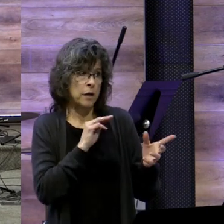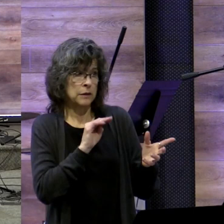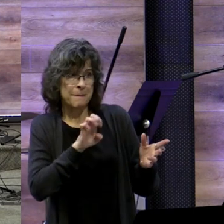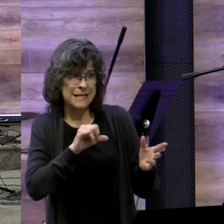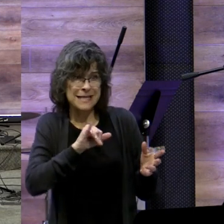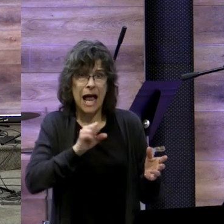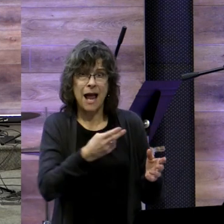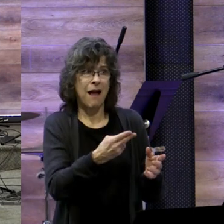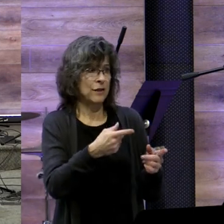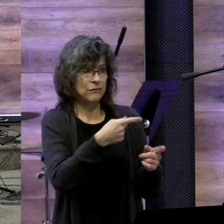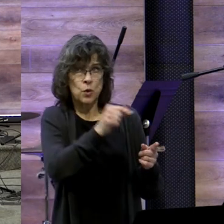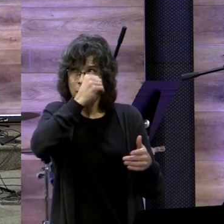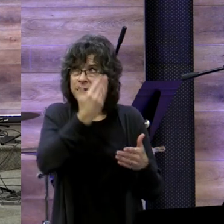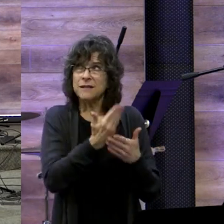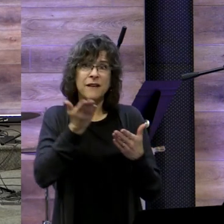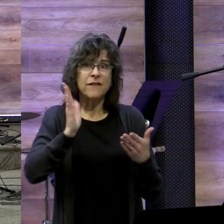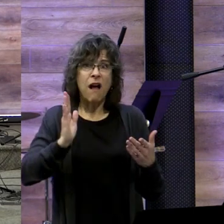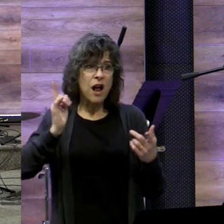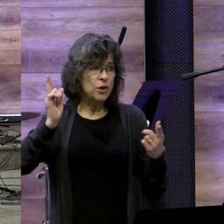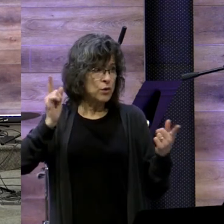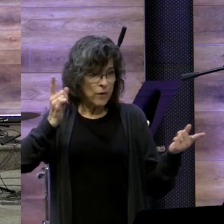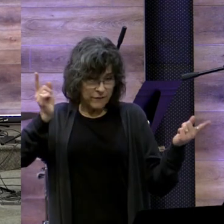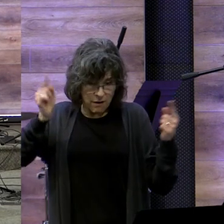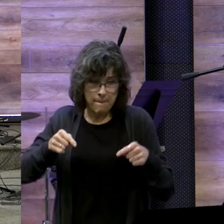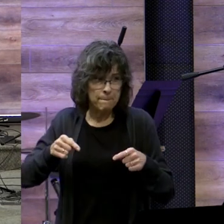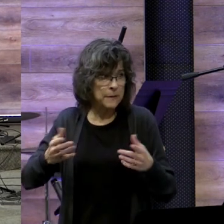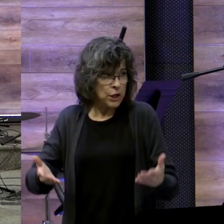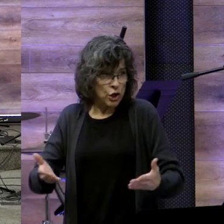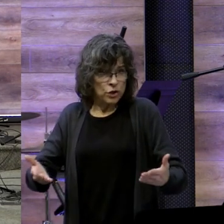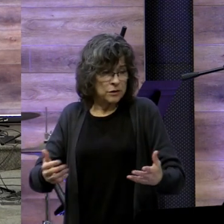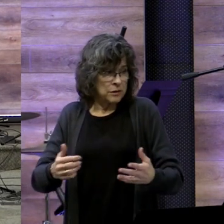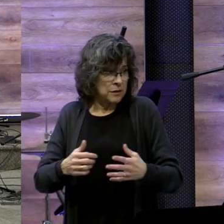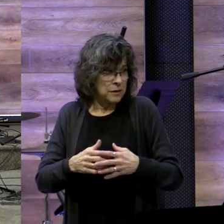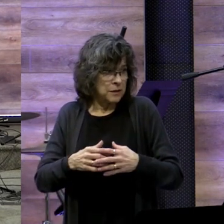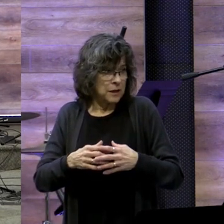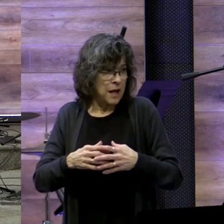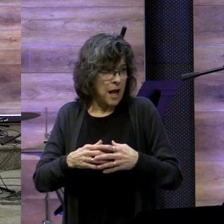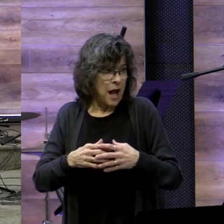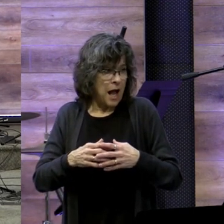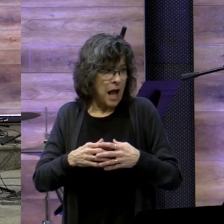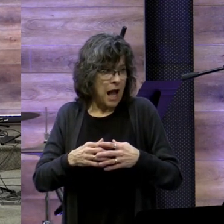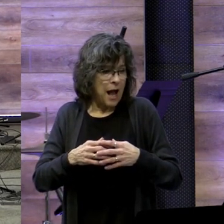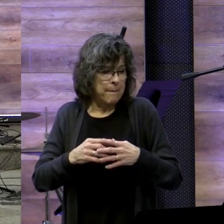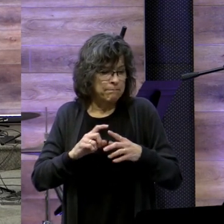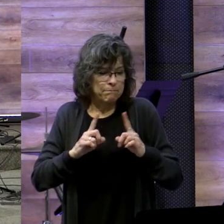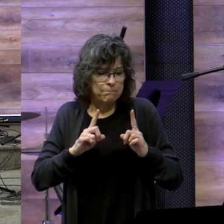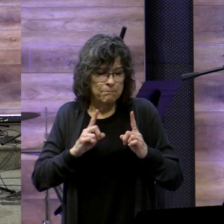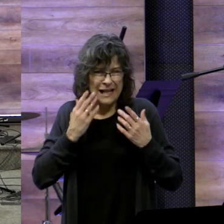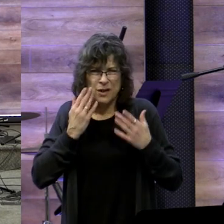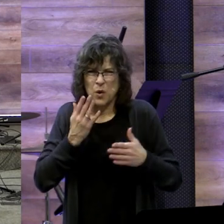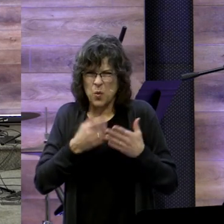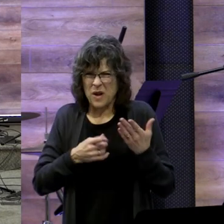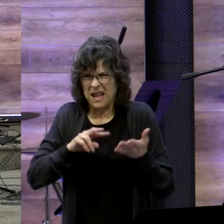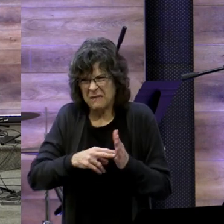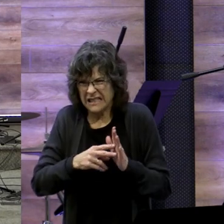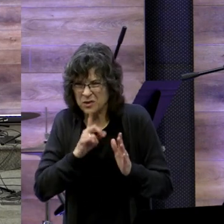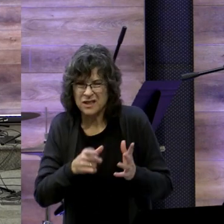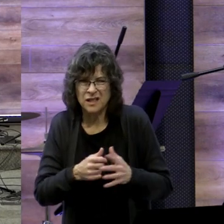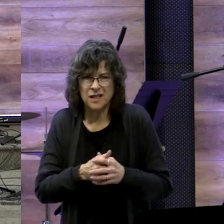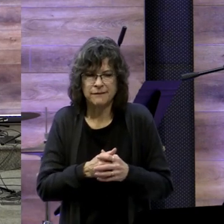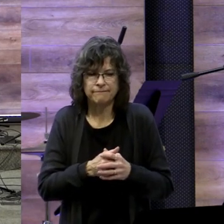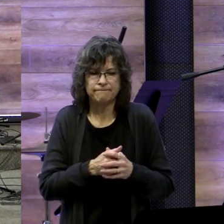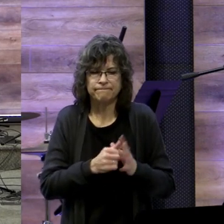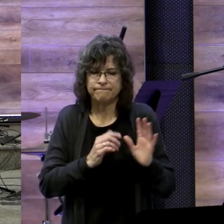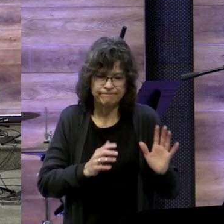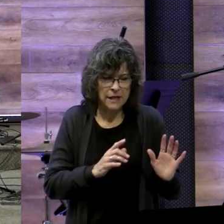you're the Son of God. Come into this world. I believe, but I don't even know what that means right now. And then she goes and she gets her sister